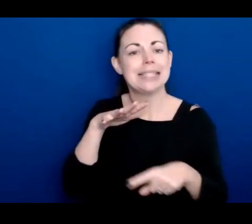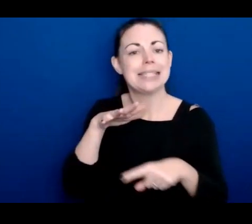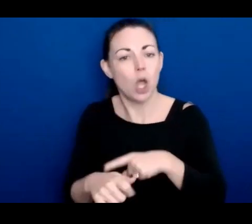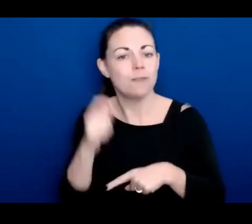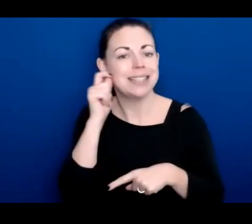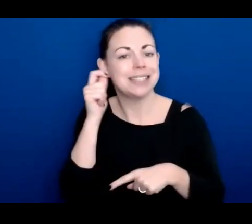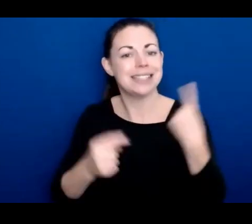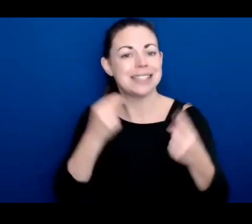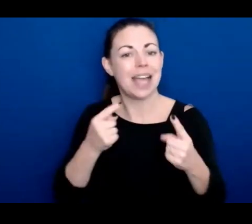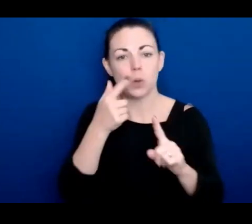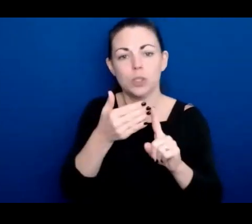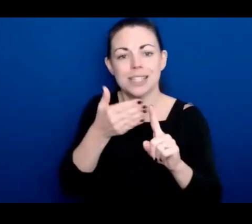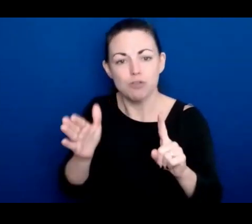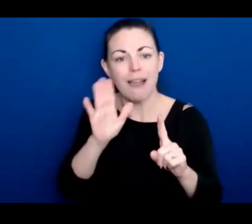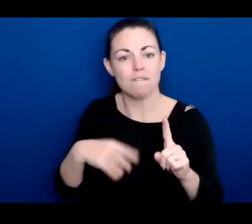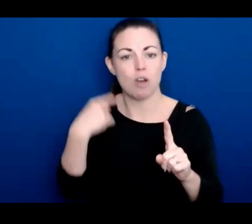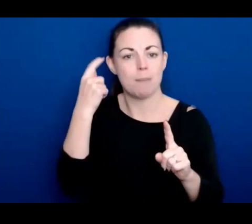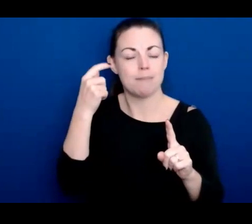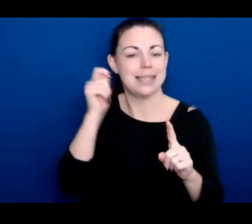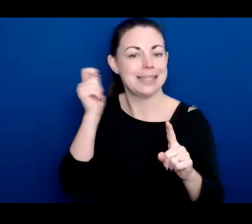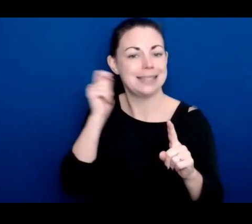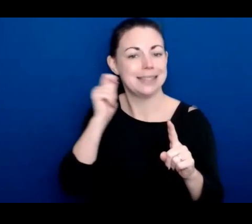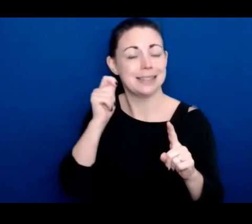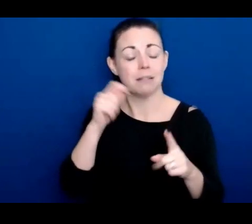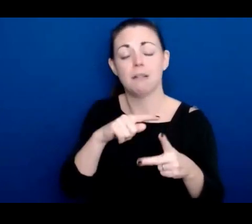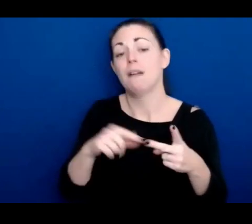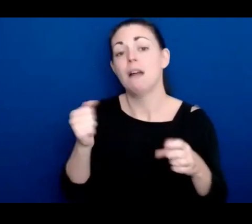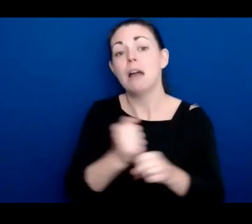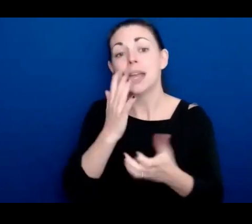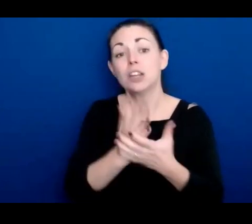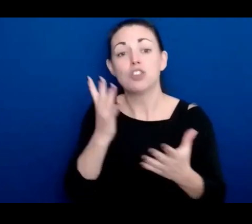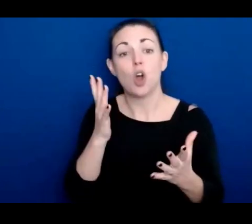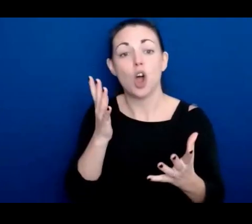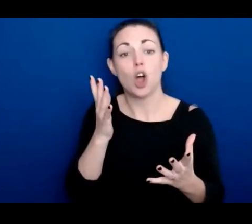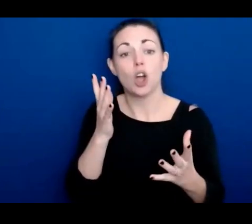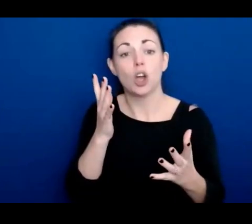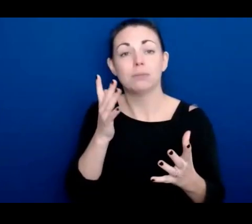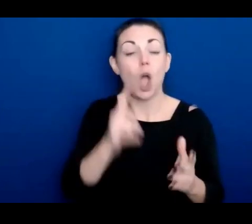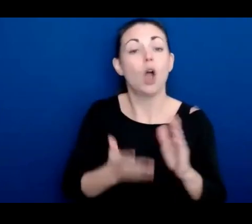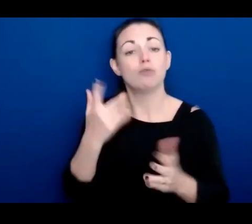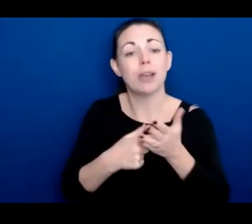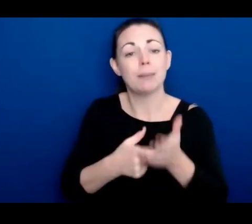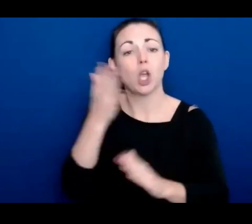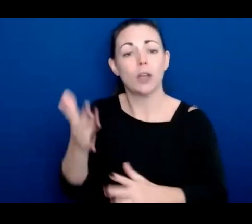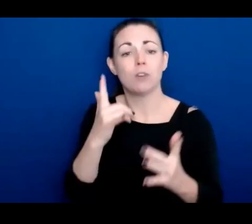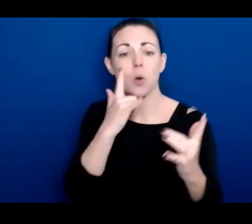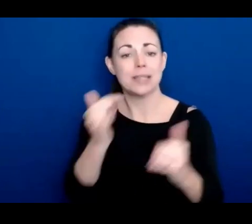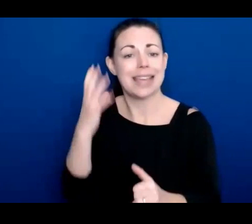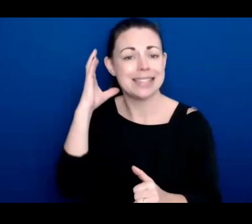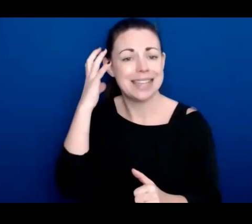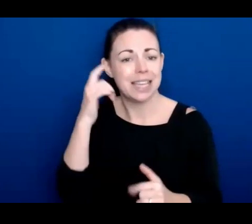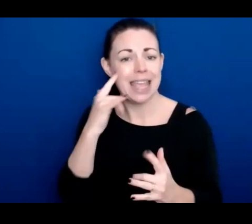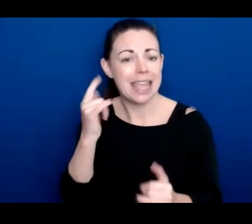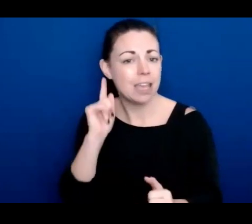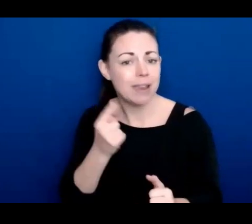there. Get a hearing test just to make sure it's not also a hearing issue as well, because mine is,